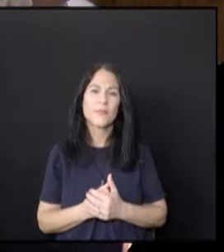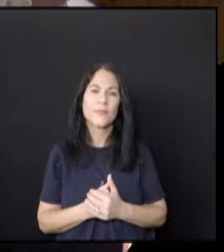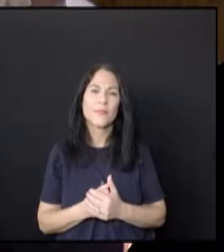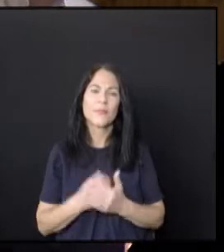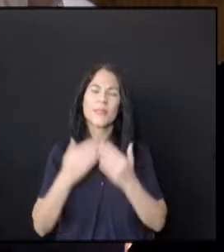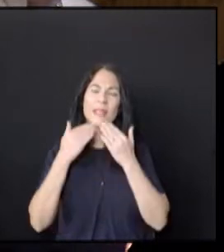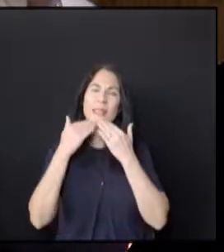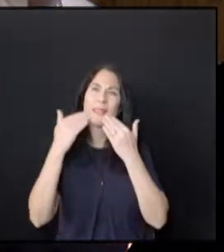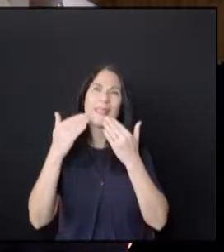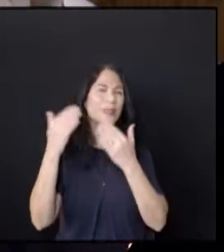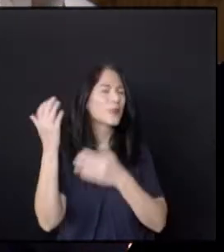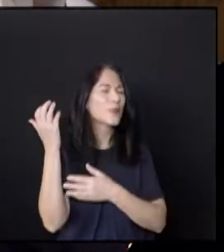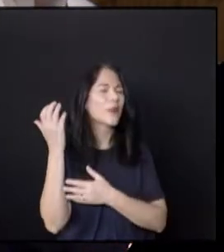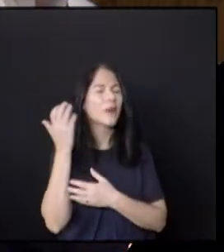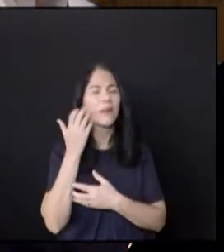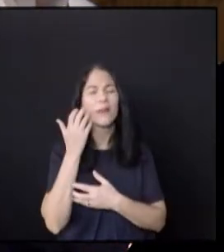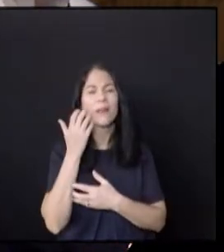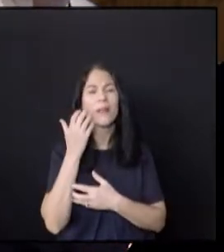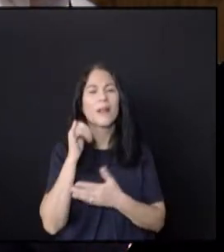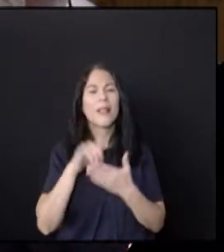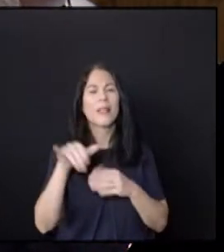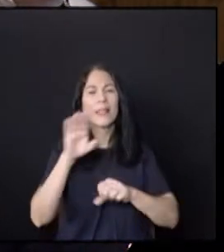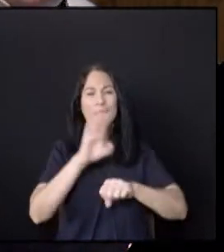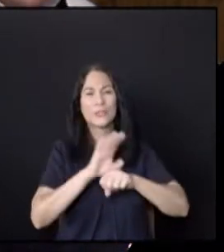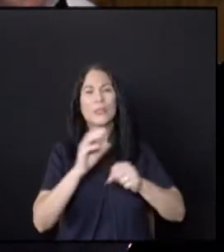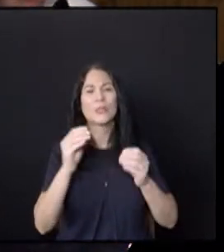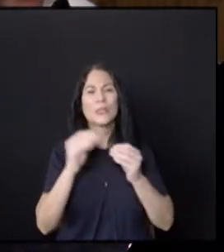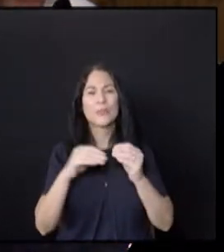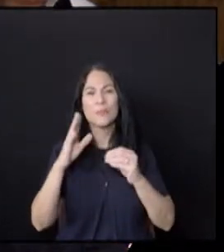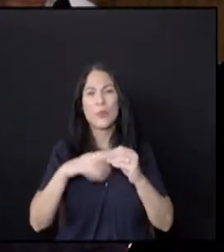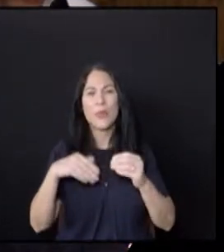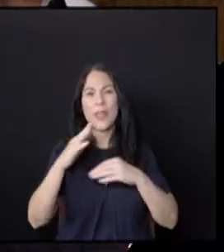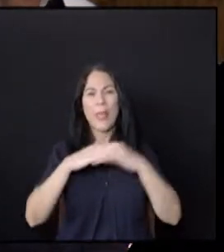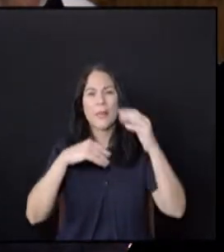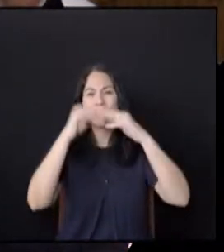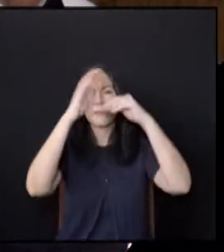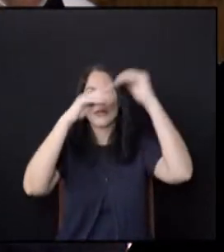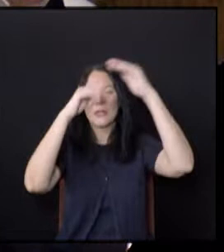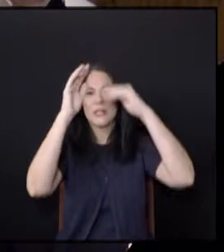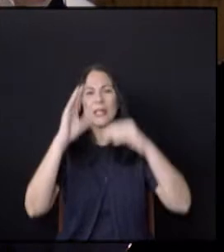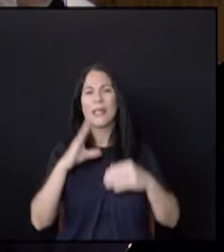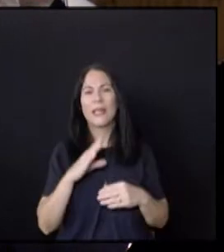We thank you so much that church is more than just four walls or a sanctuary that we come to,